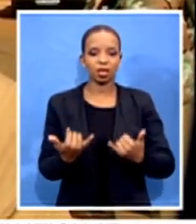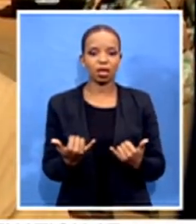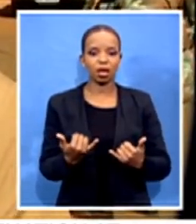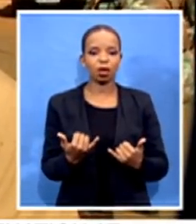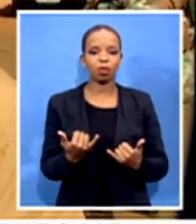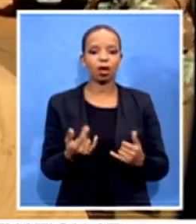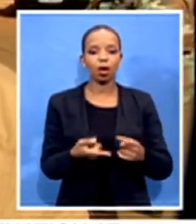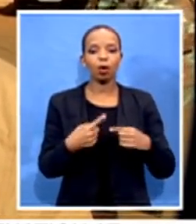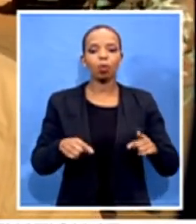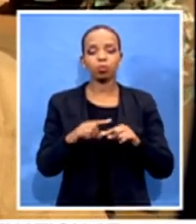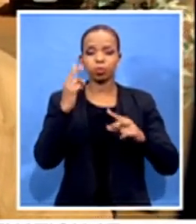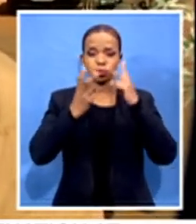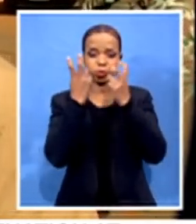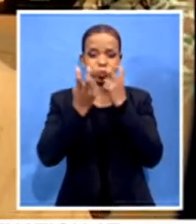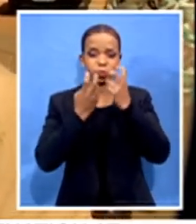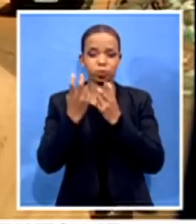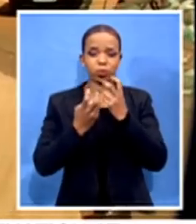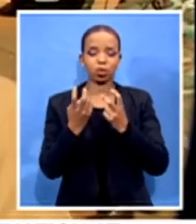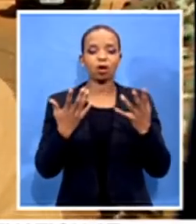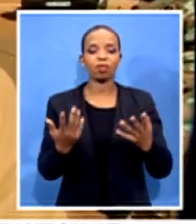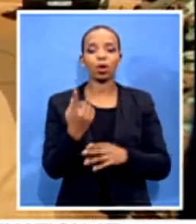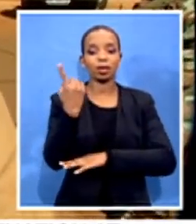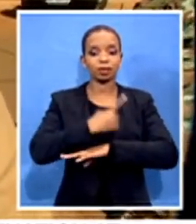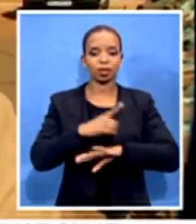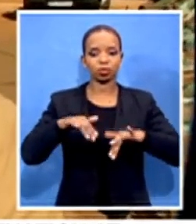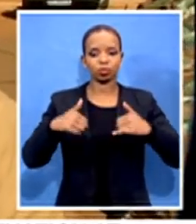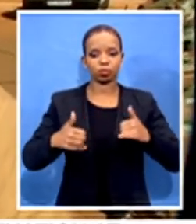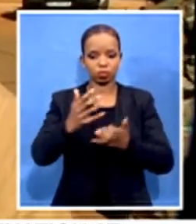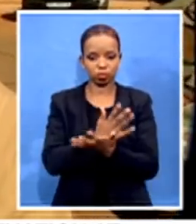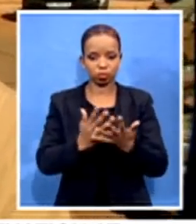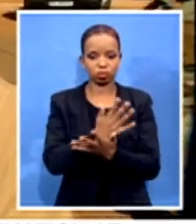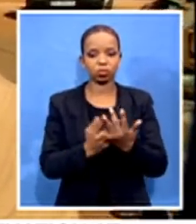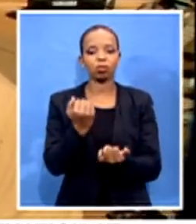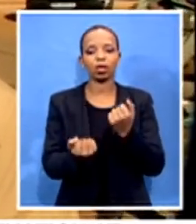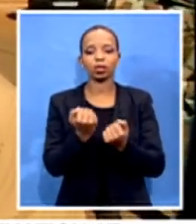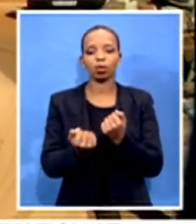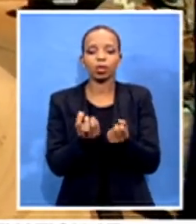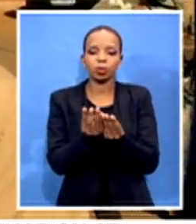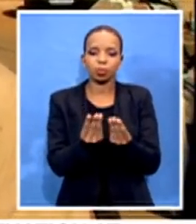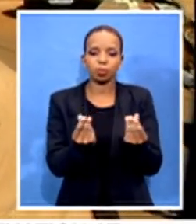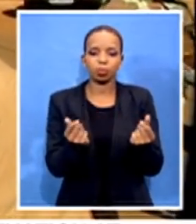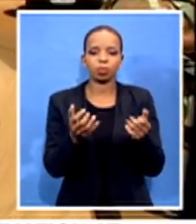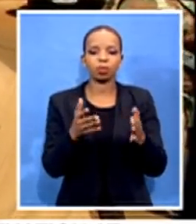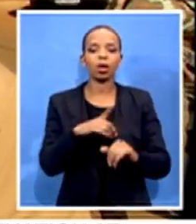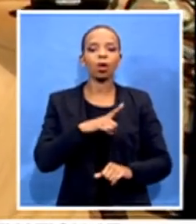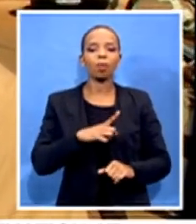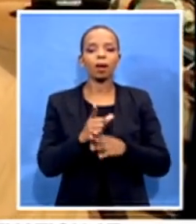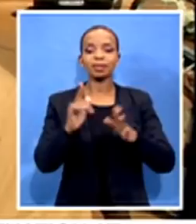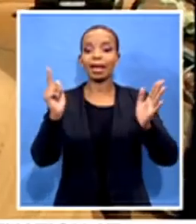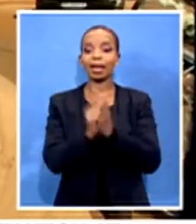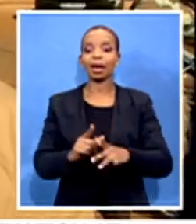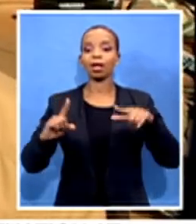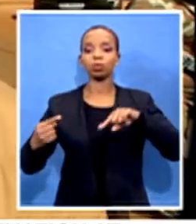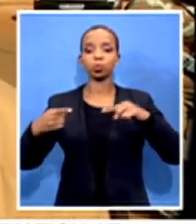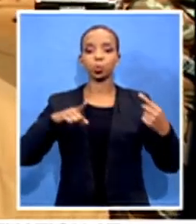looking for a set down, that we have a date, and then this matter is resolved by court, because it's a legal battle, it's